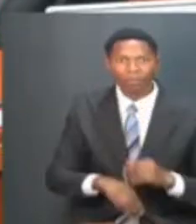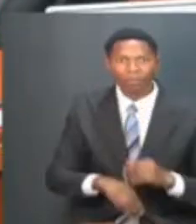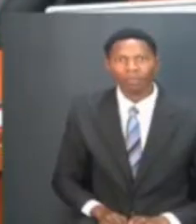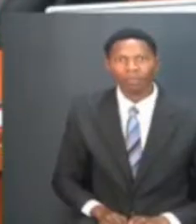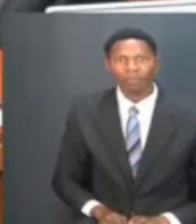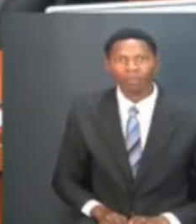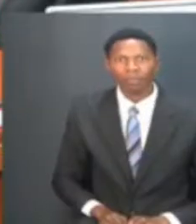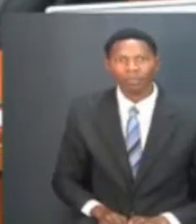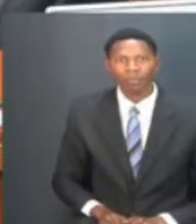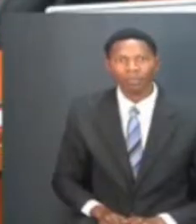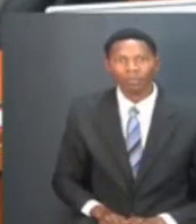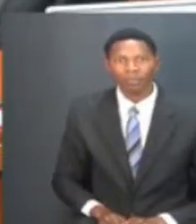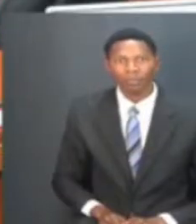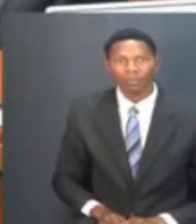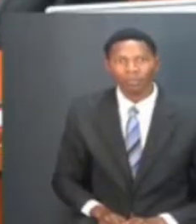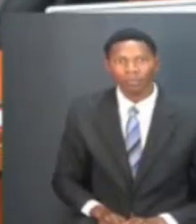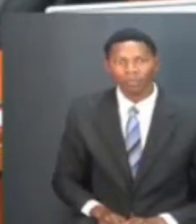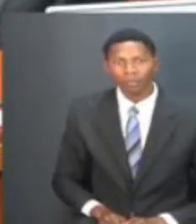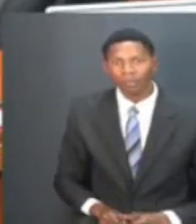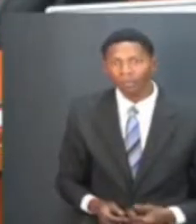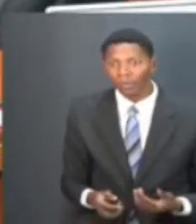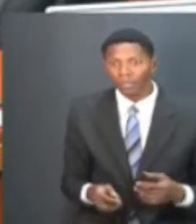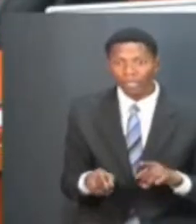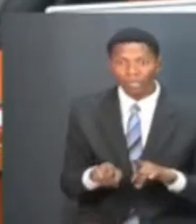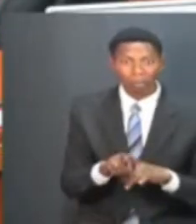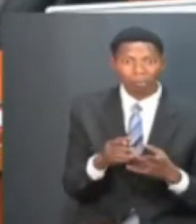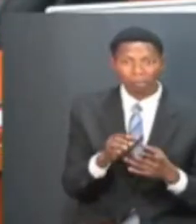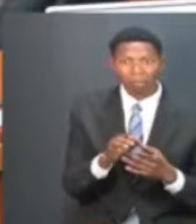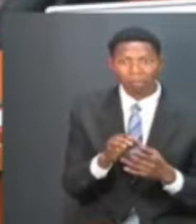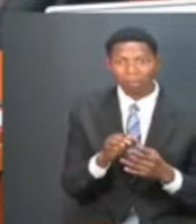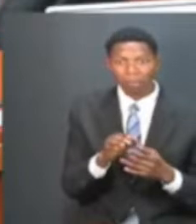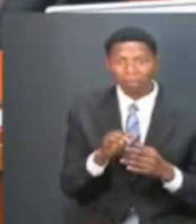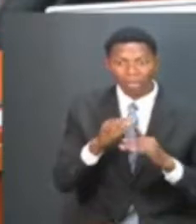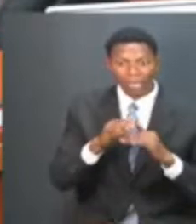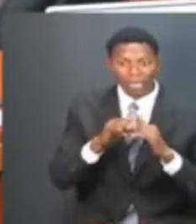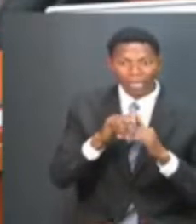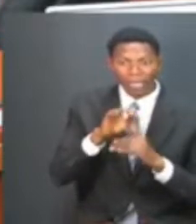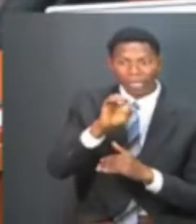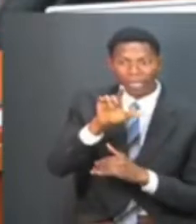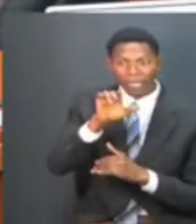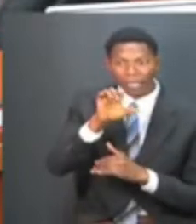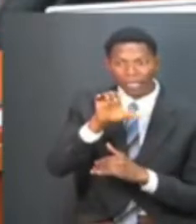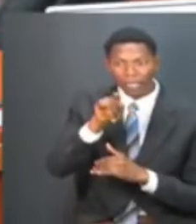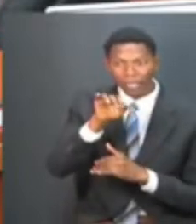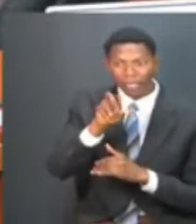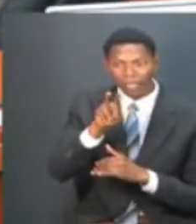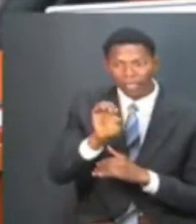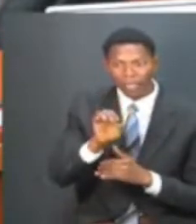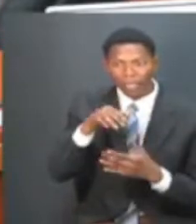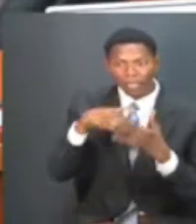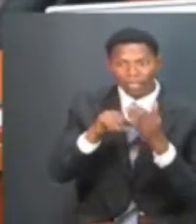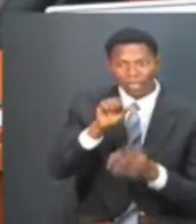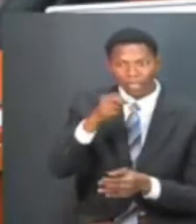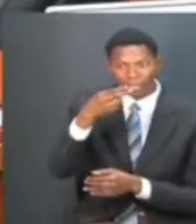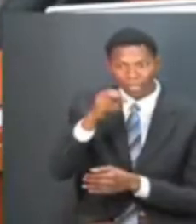as elective in the senior high school academic curriculum. Mr. Speaker, permit me to